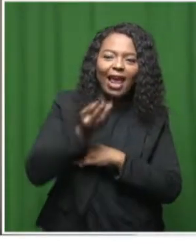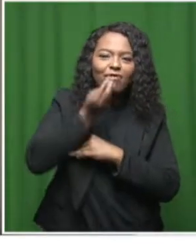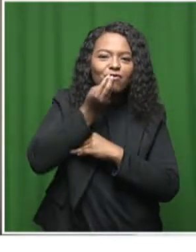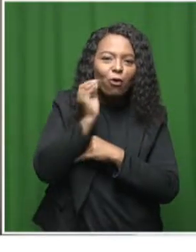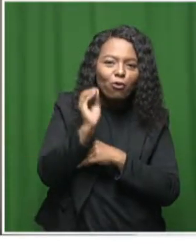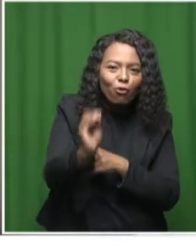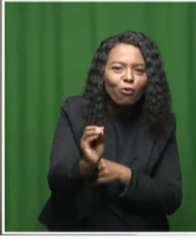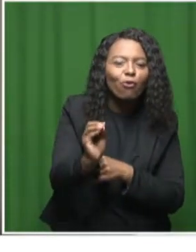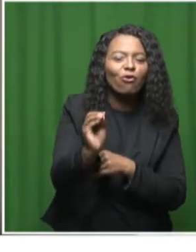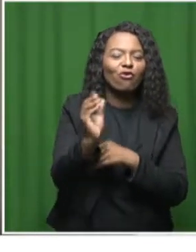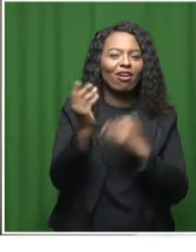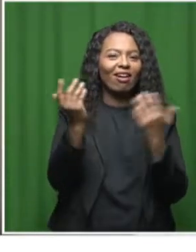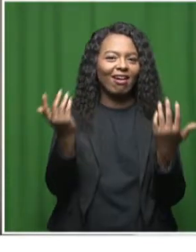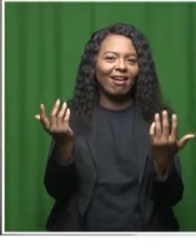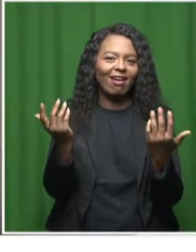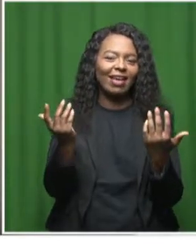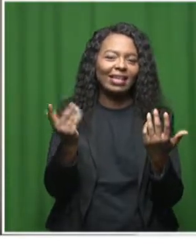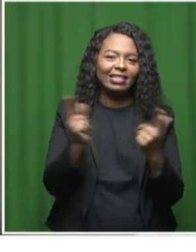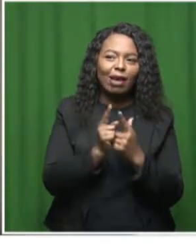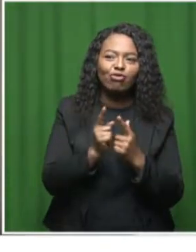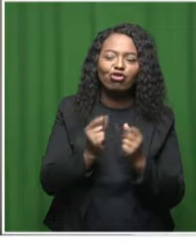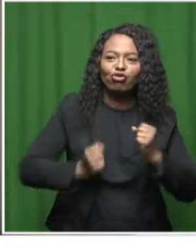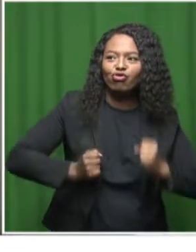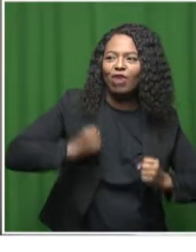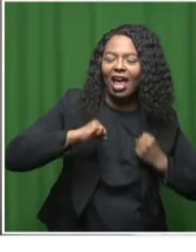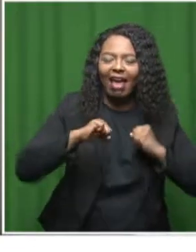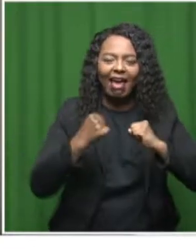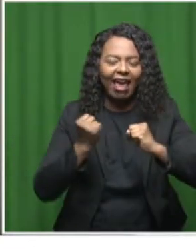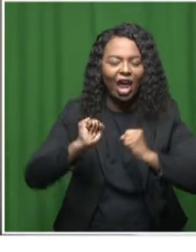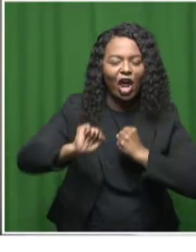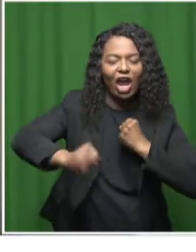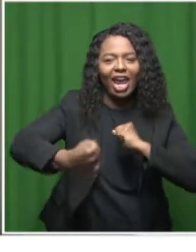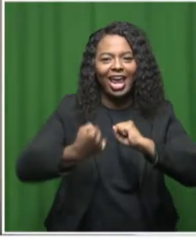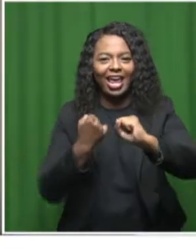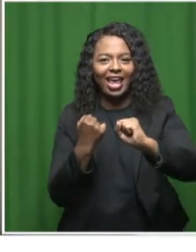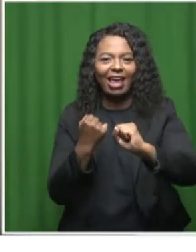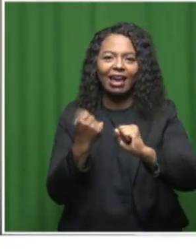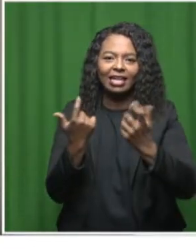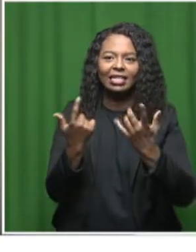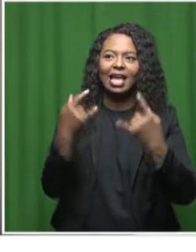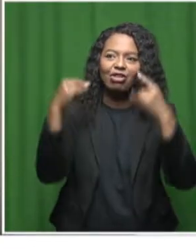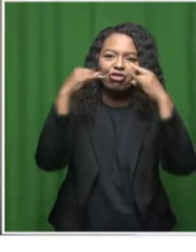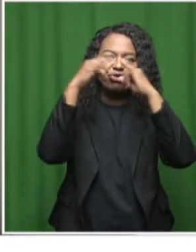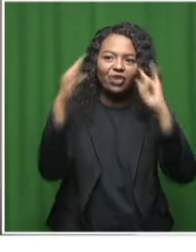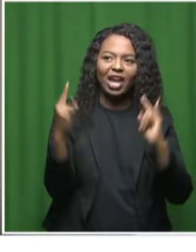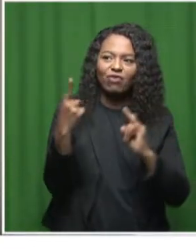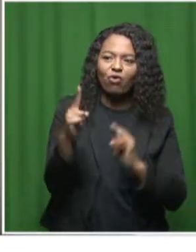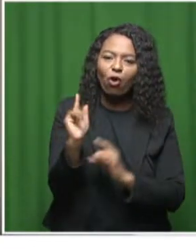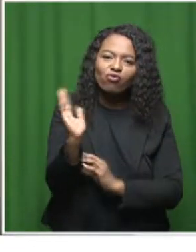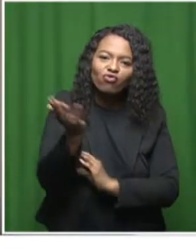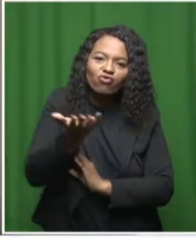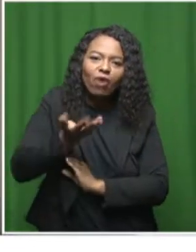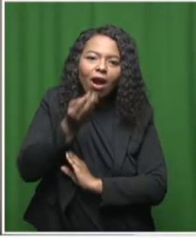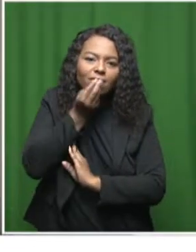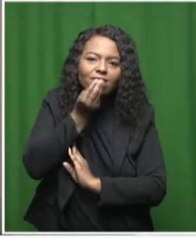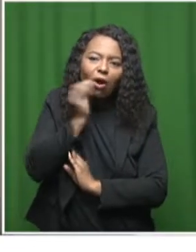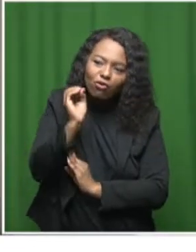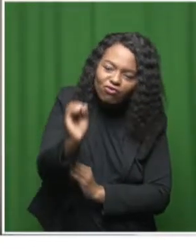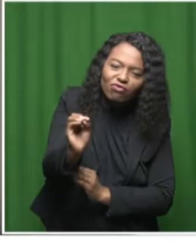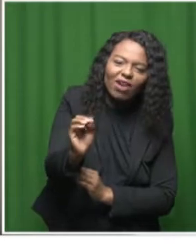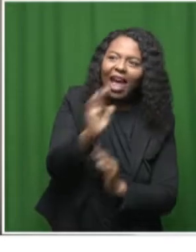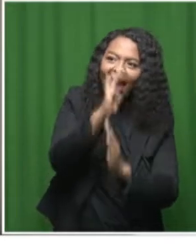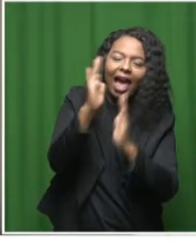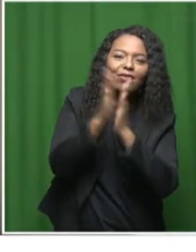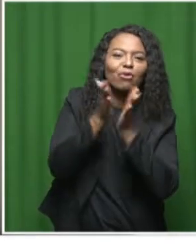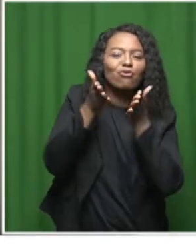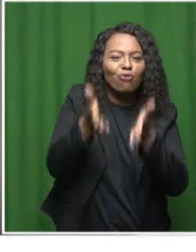fully equipped with, with nice stretchers. There's a catering tent, and there's everything from ice